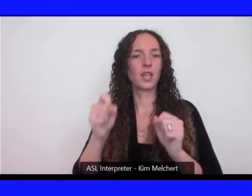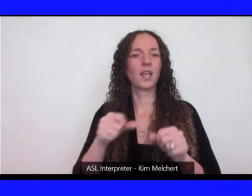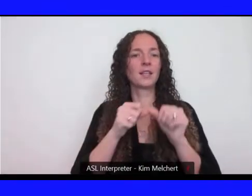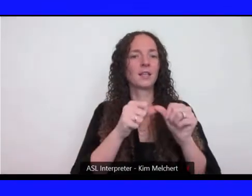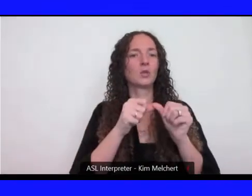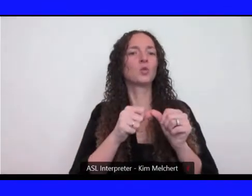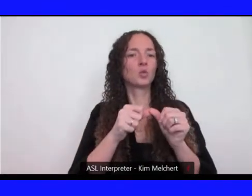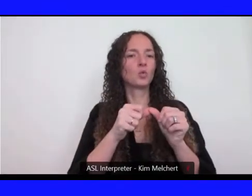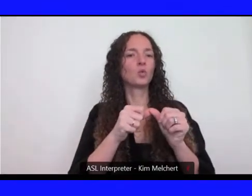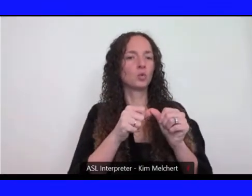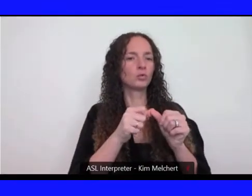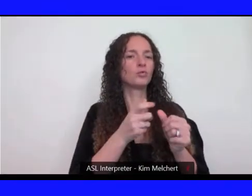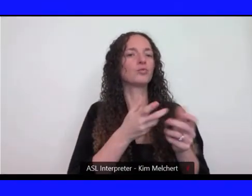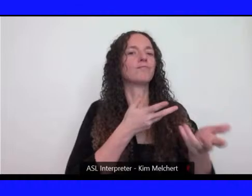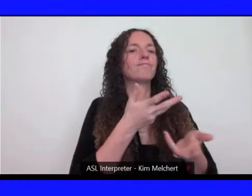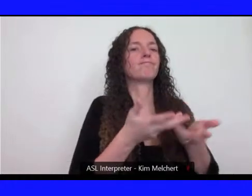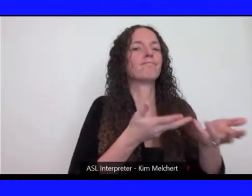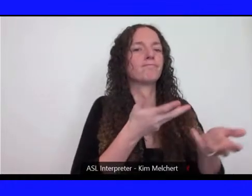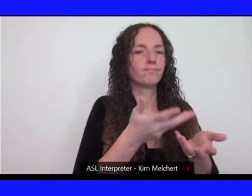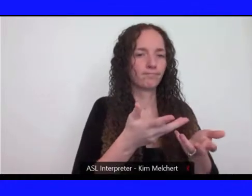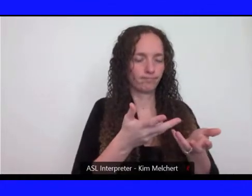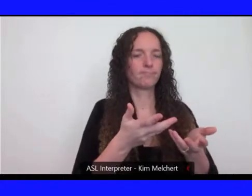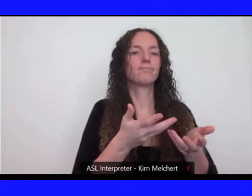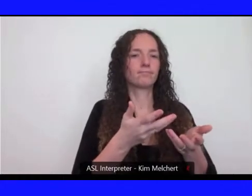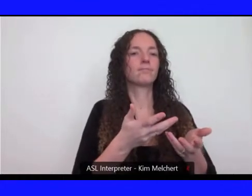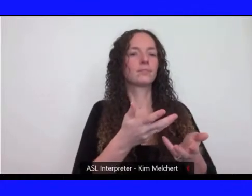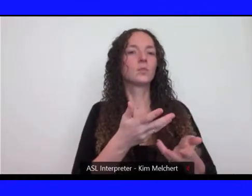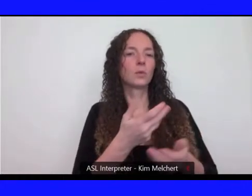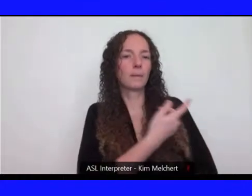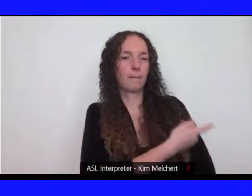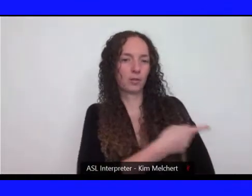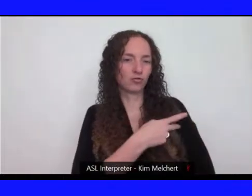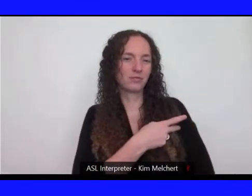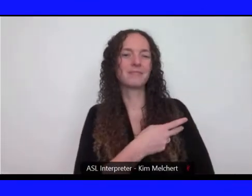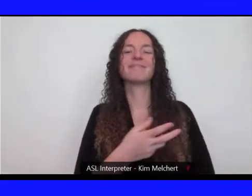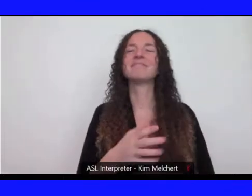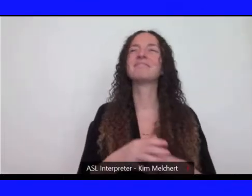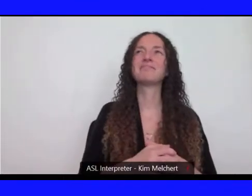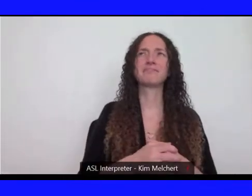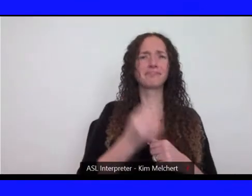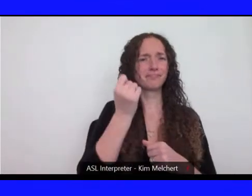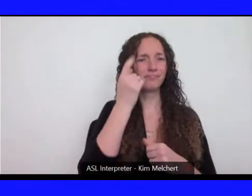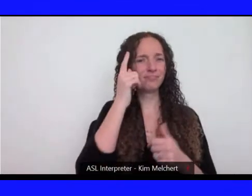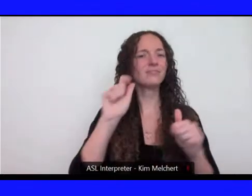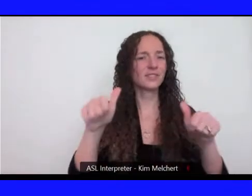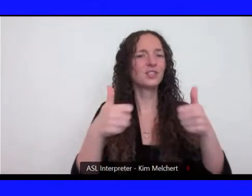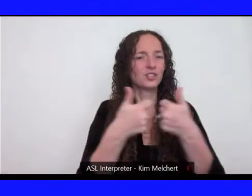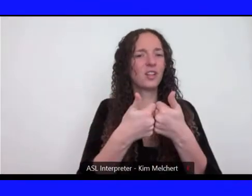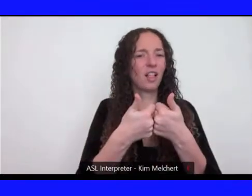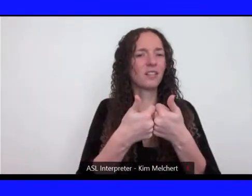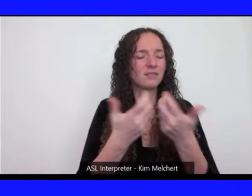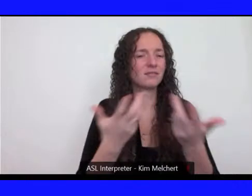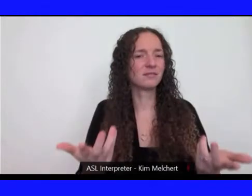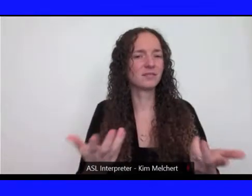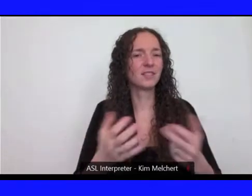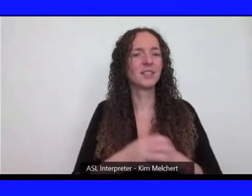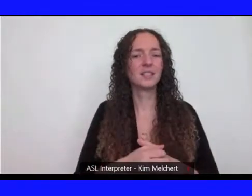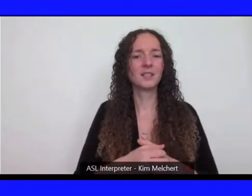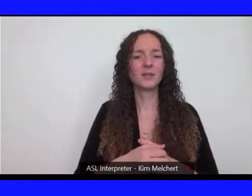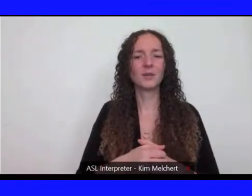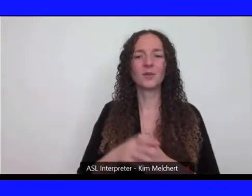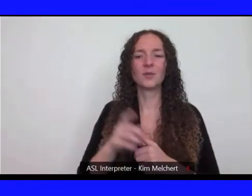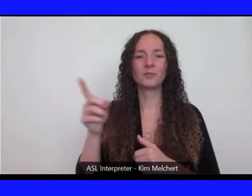that through WebEx. And so I think some of it is when we do get back in person, that